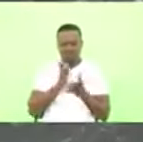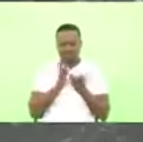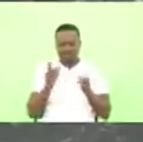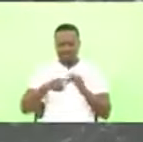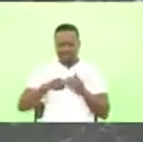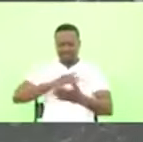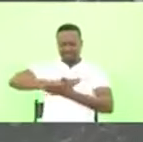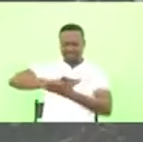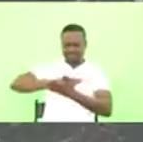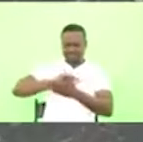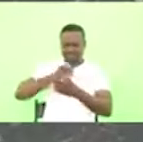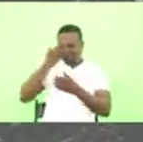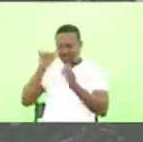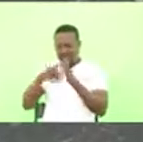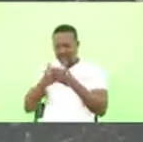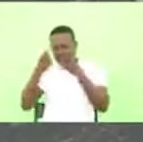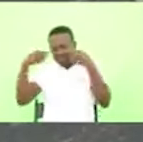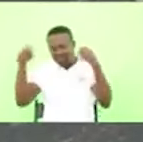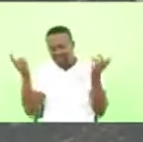else